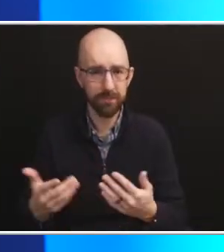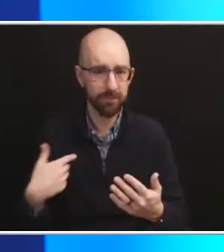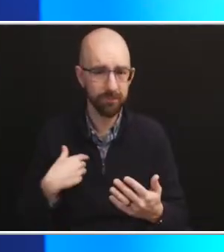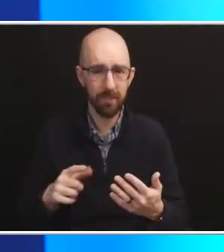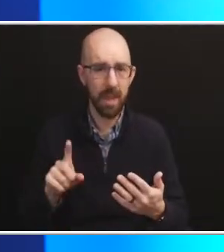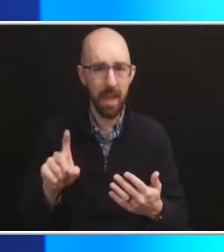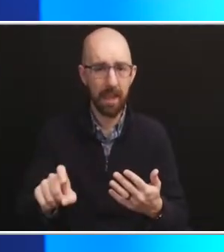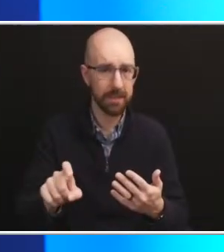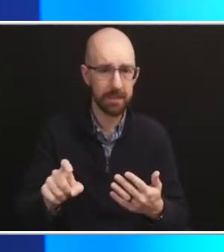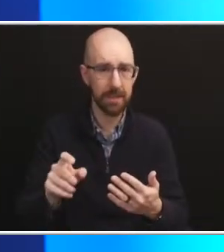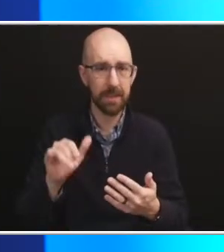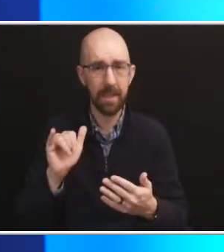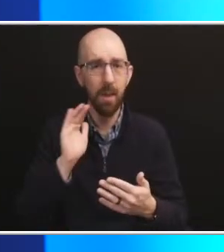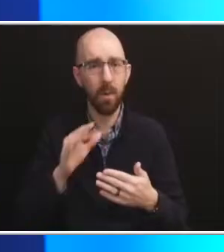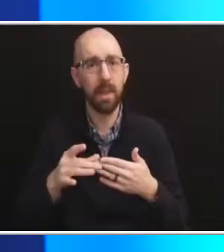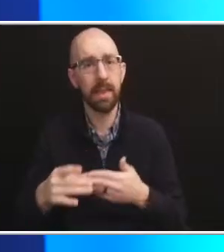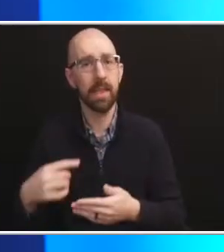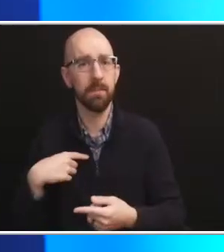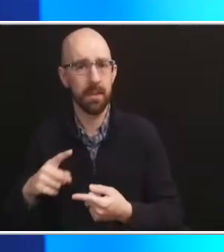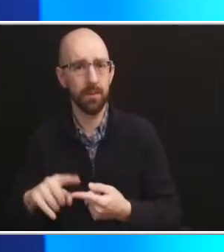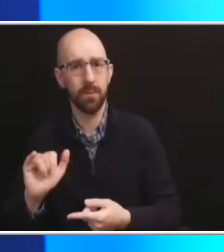leads me to it.